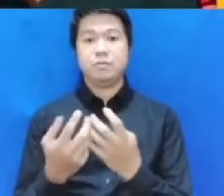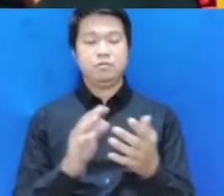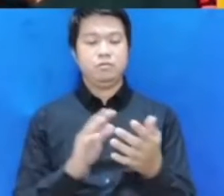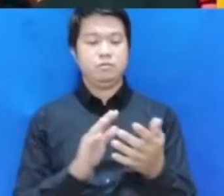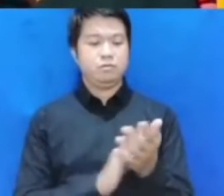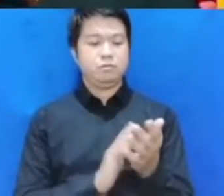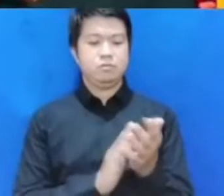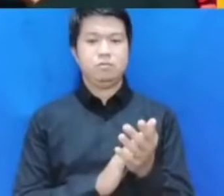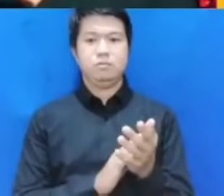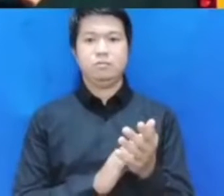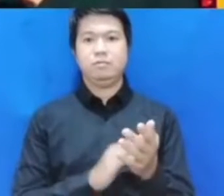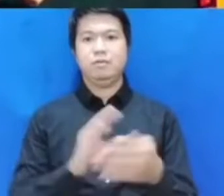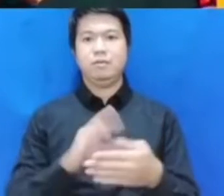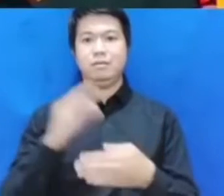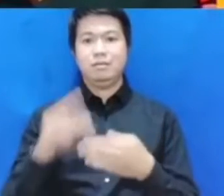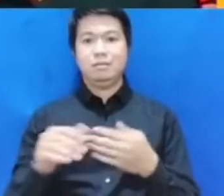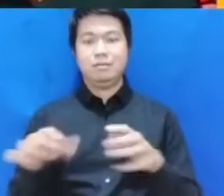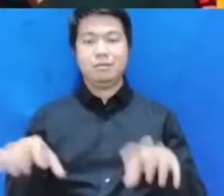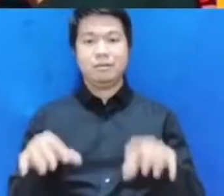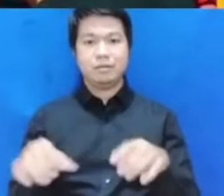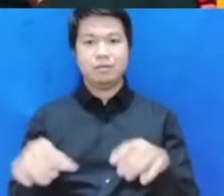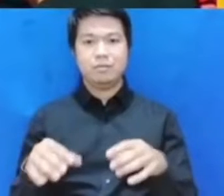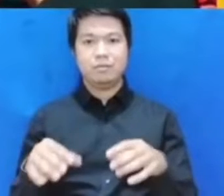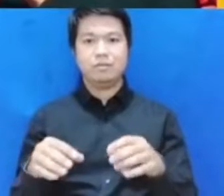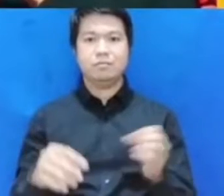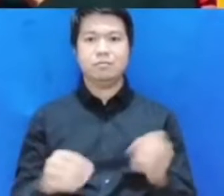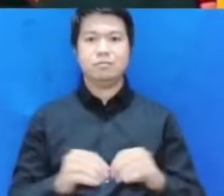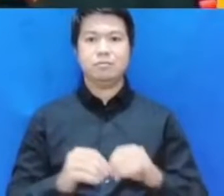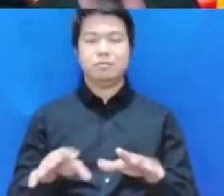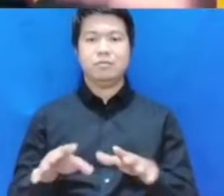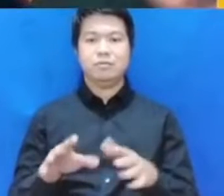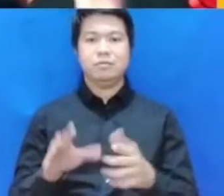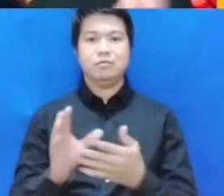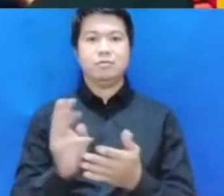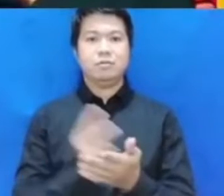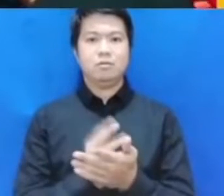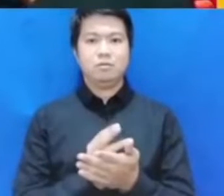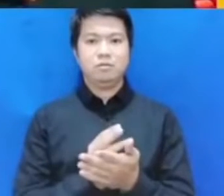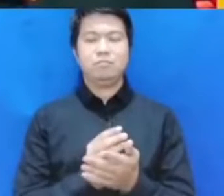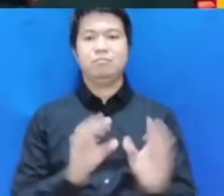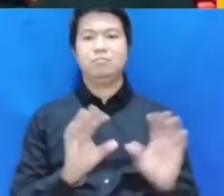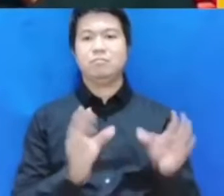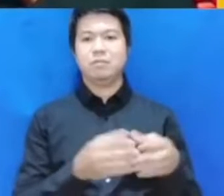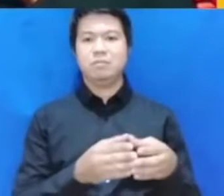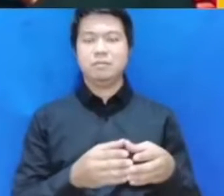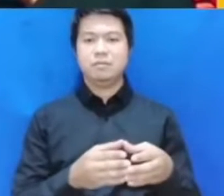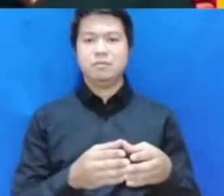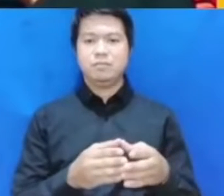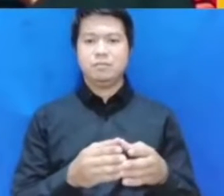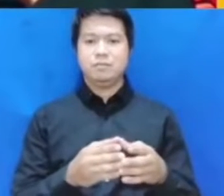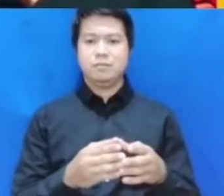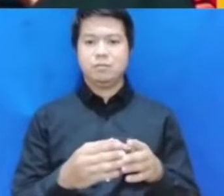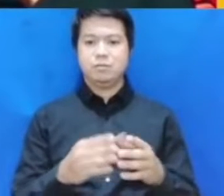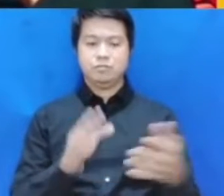be released by the curriculum and instruction strand. So we will zoom in with our